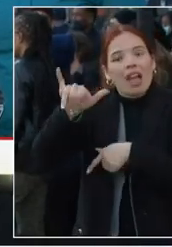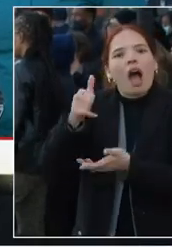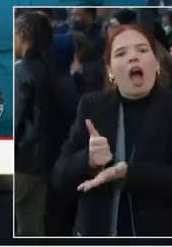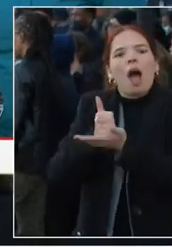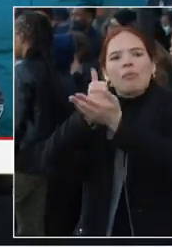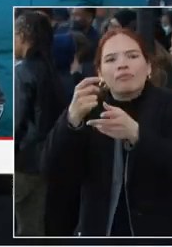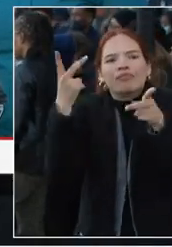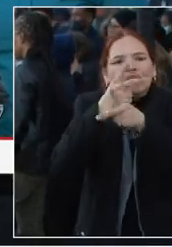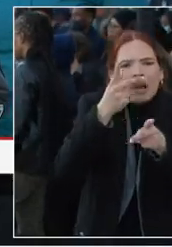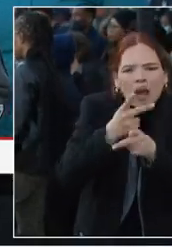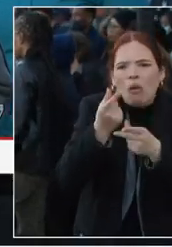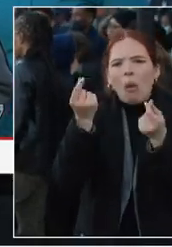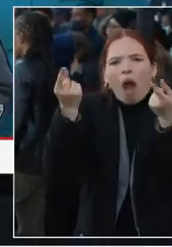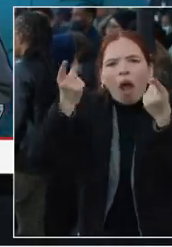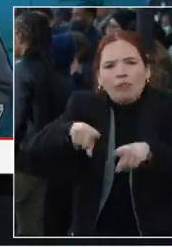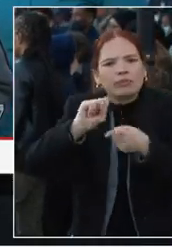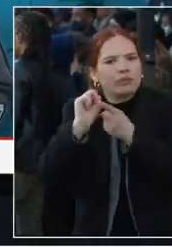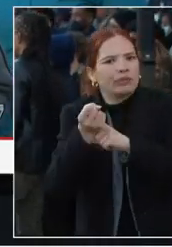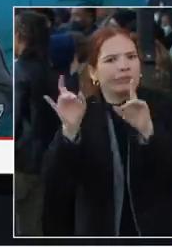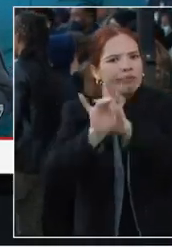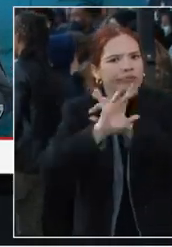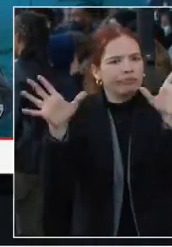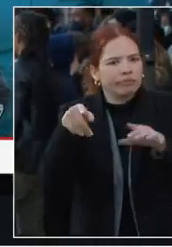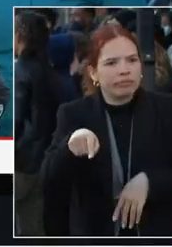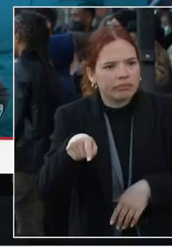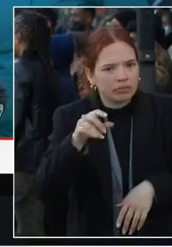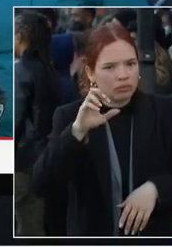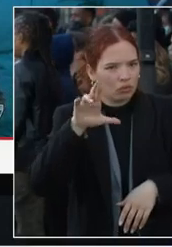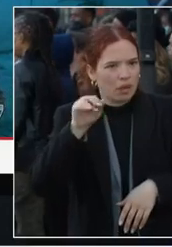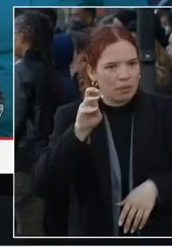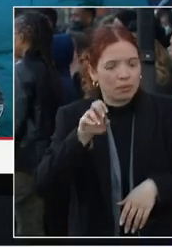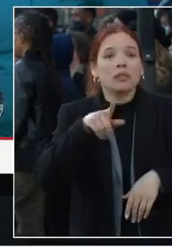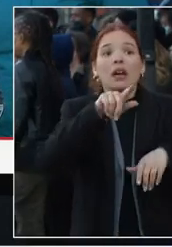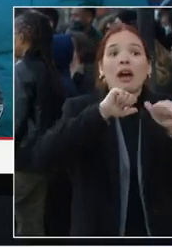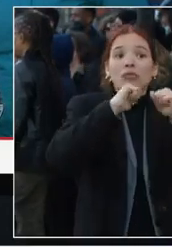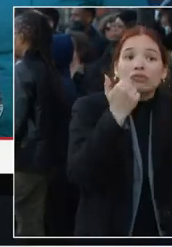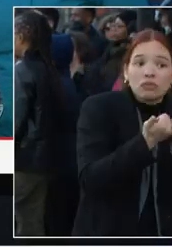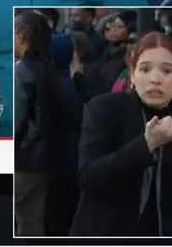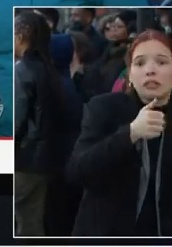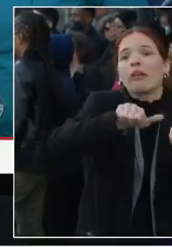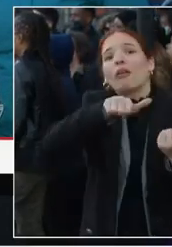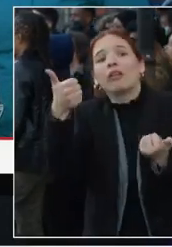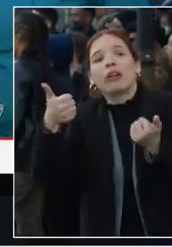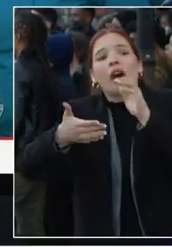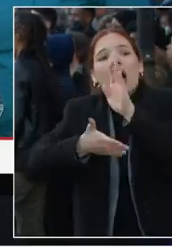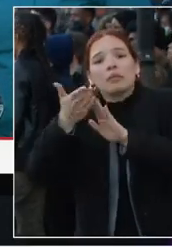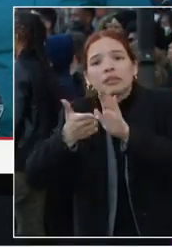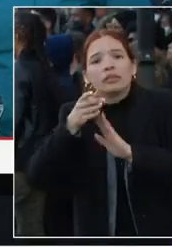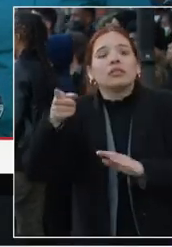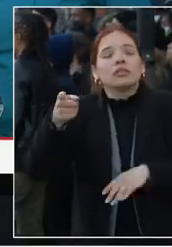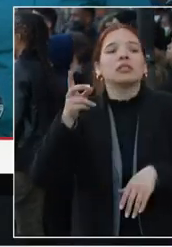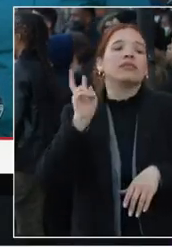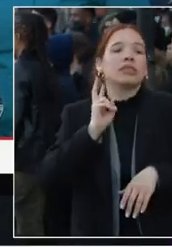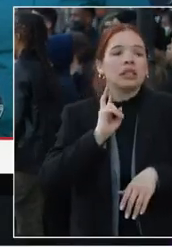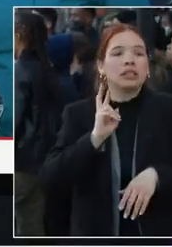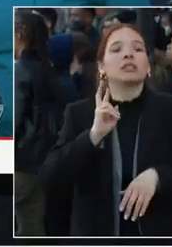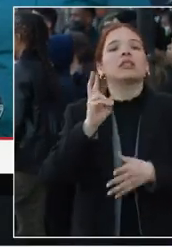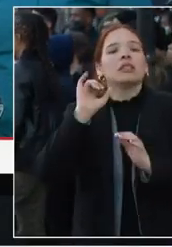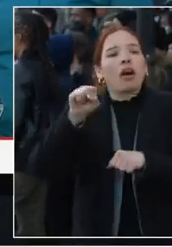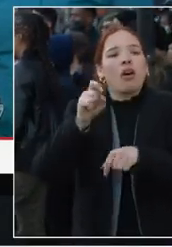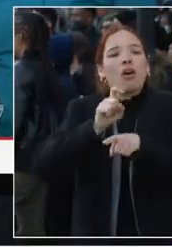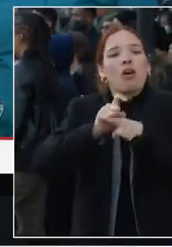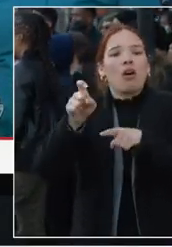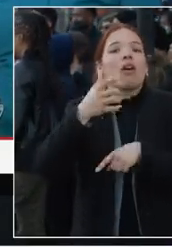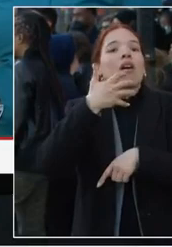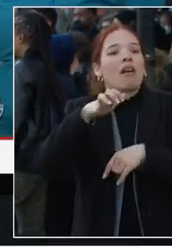OVSJG also operates the Victims Hotline, which supports people in our community who have been victims of crime.